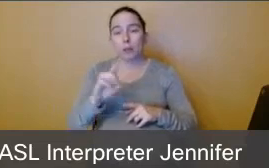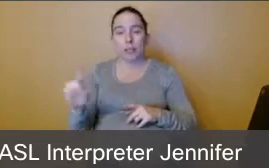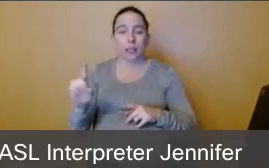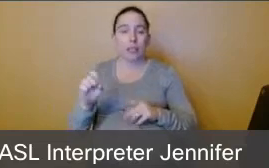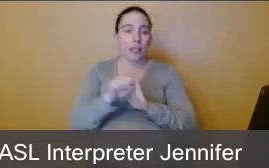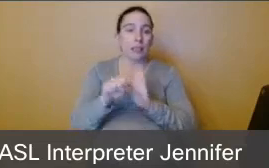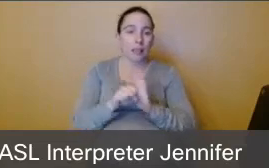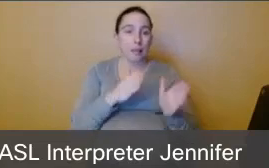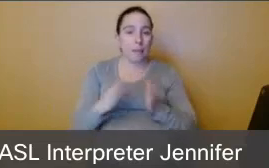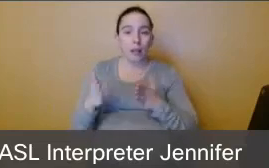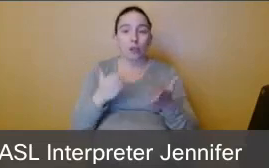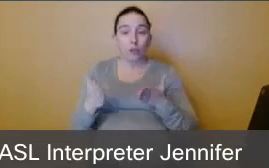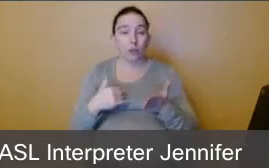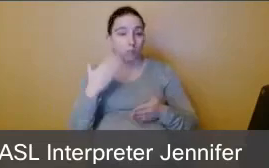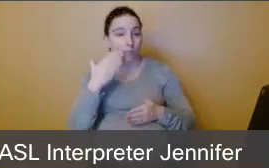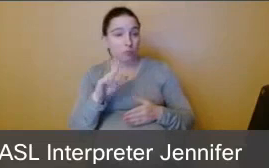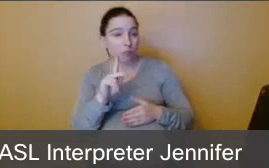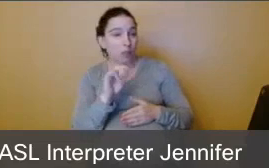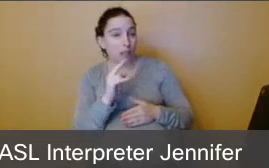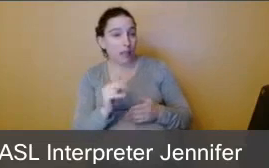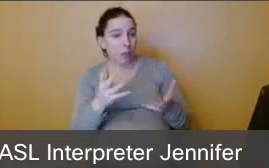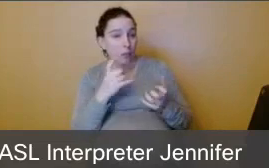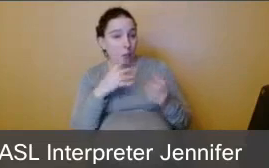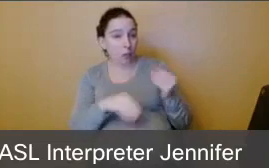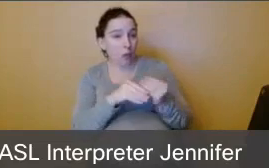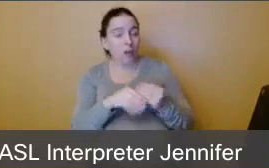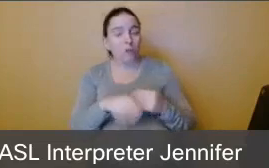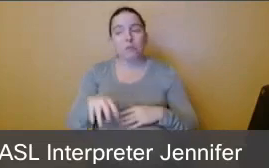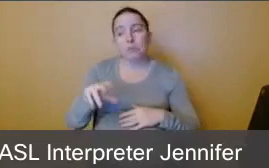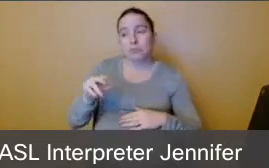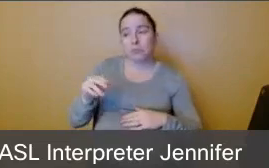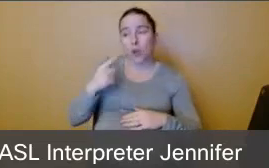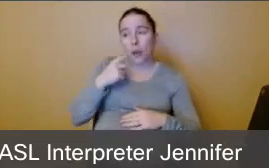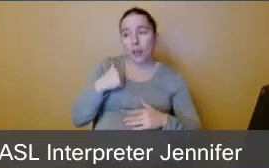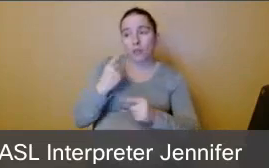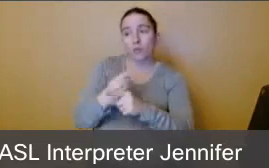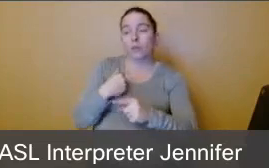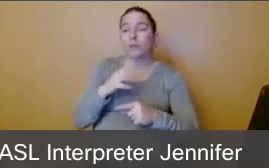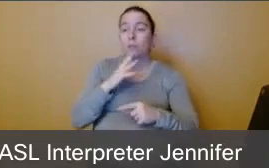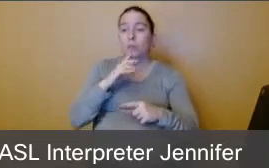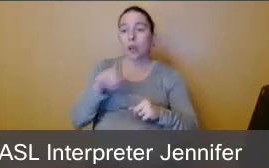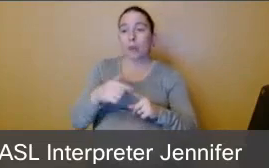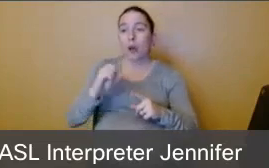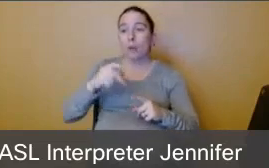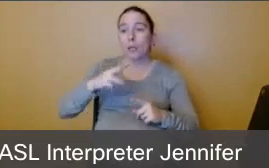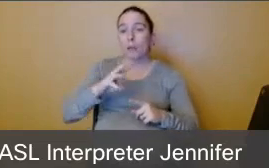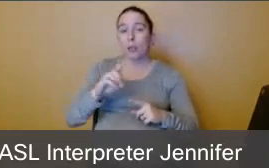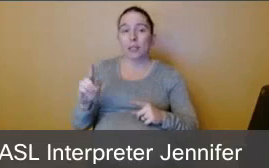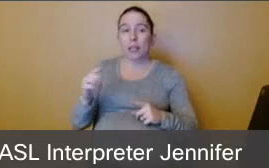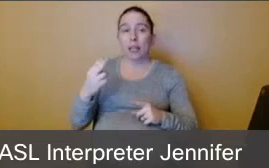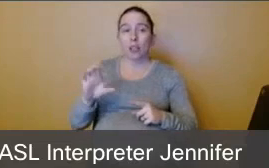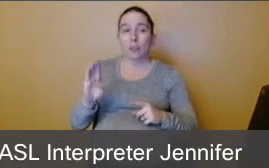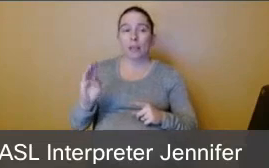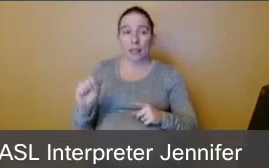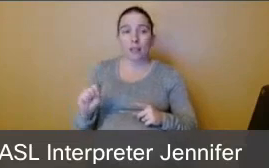to that, Kevin. No, I think that's right. I mean, what we're talking about here are, OPWD HCBS services